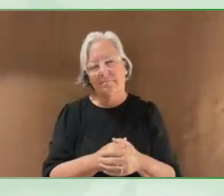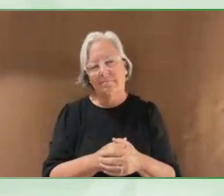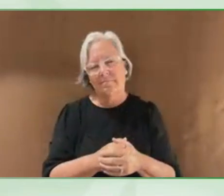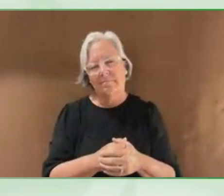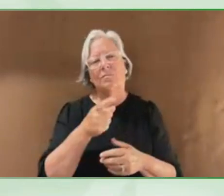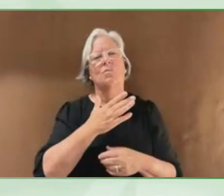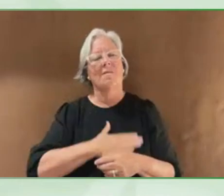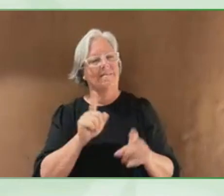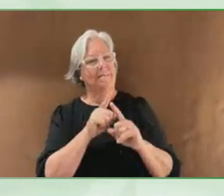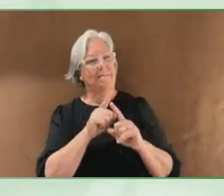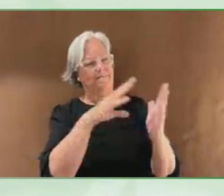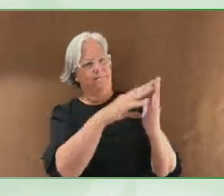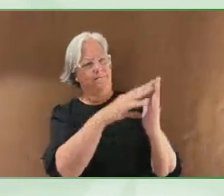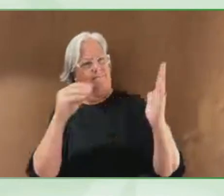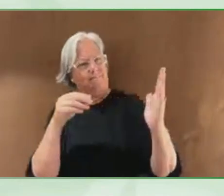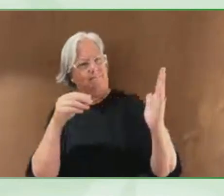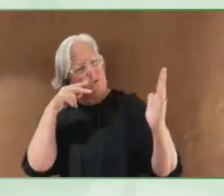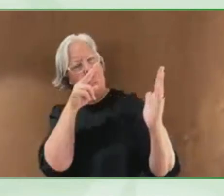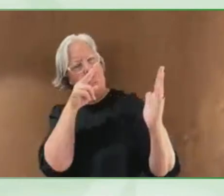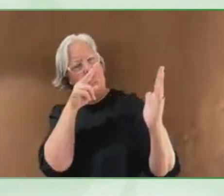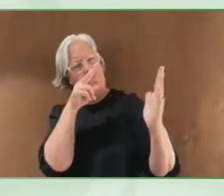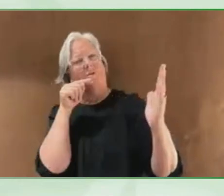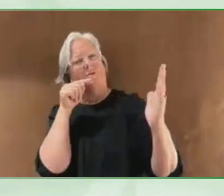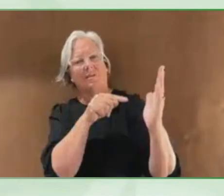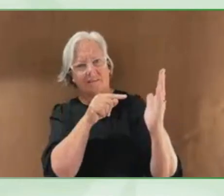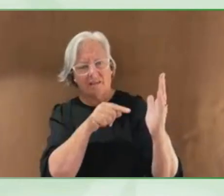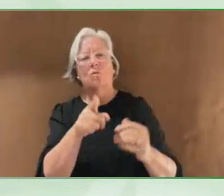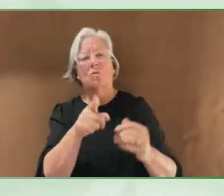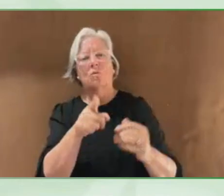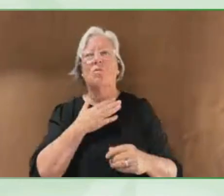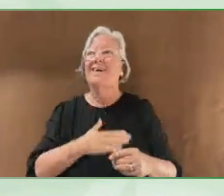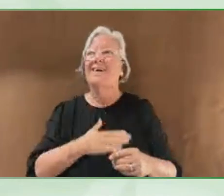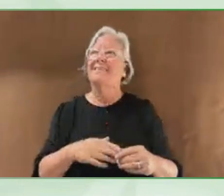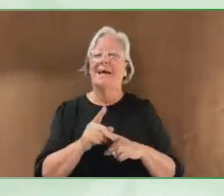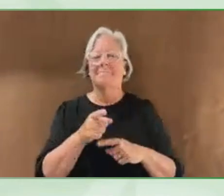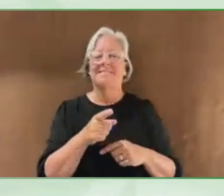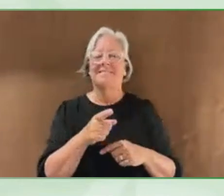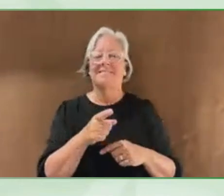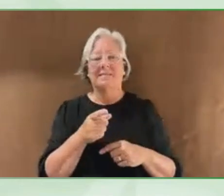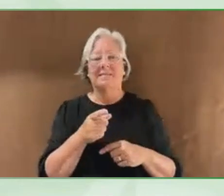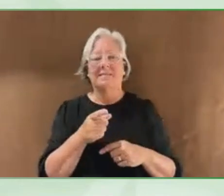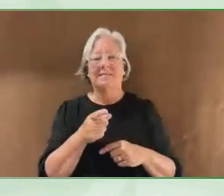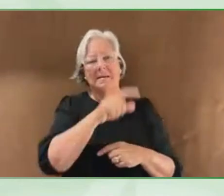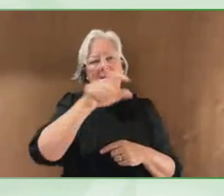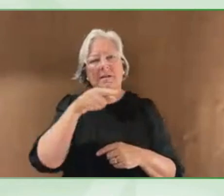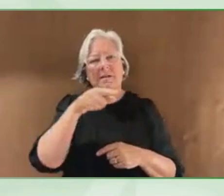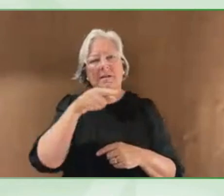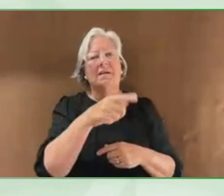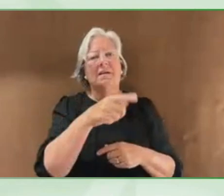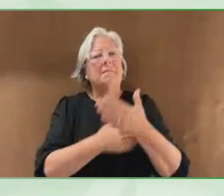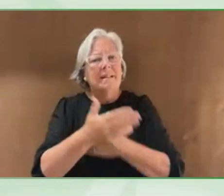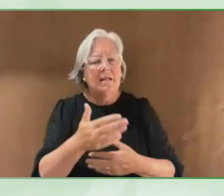addressing the trust gap that you have for people with disabilities to want to talk about their own